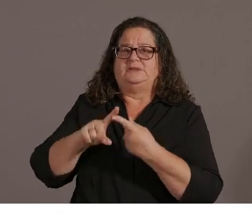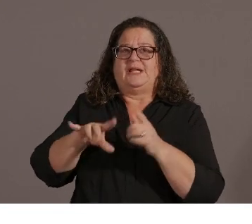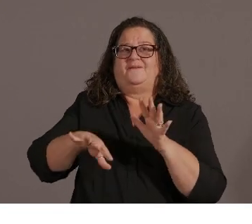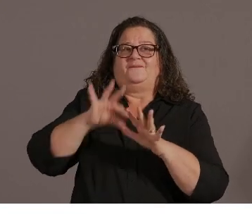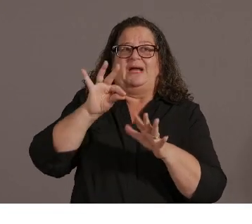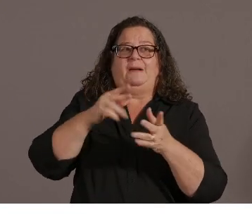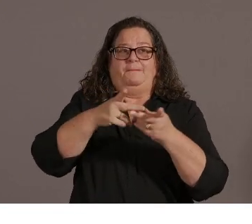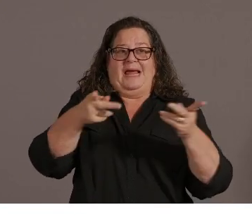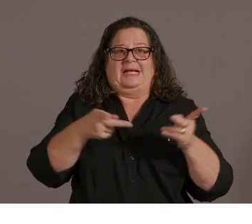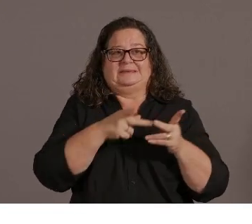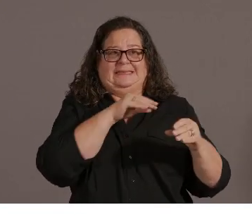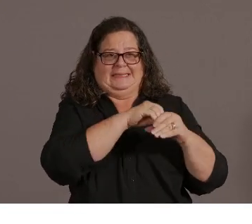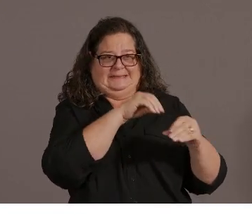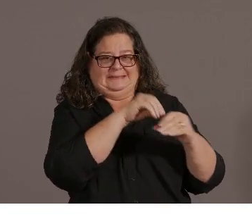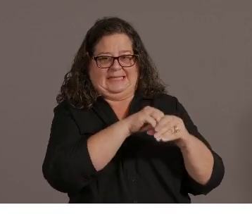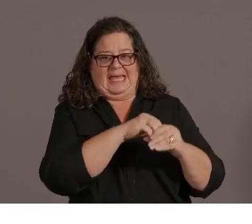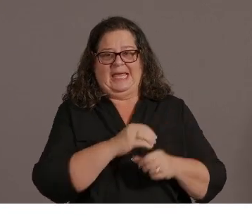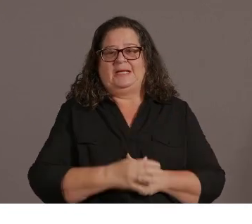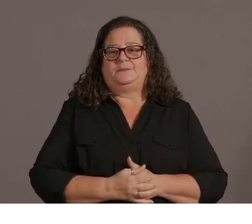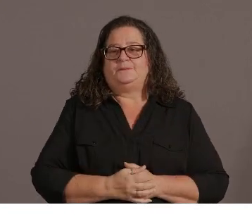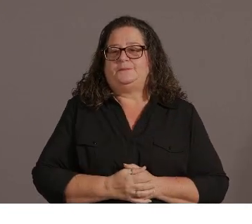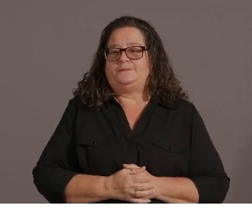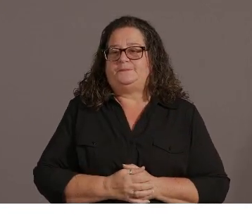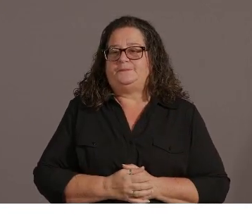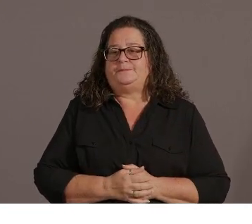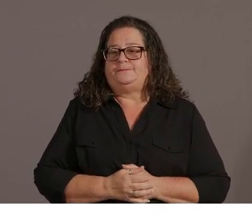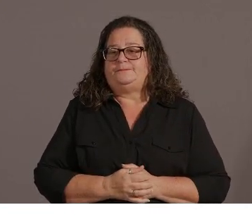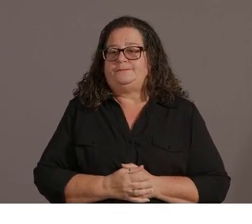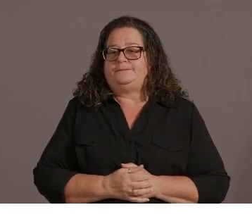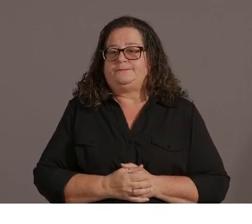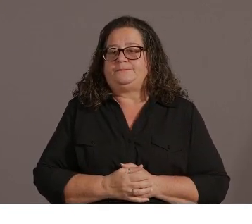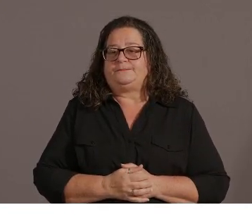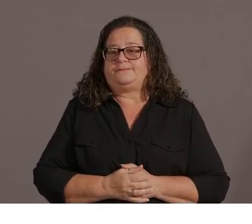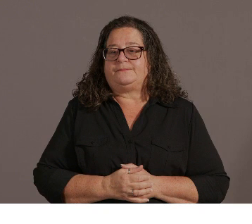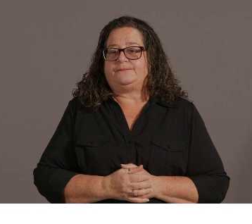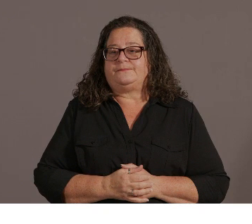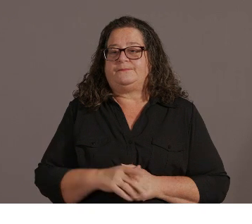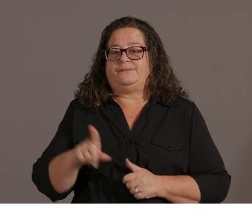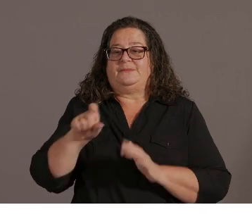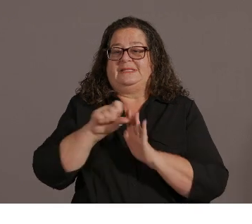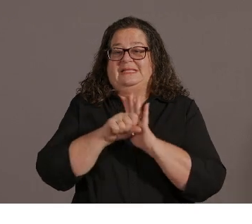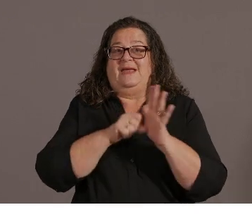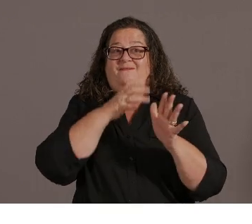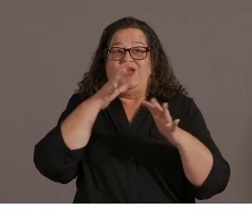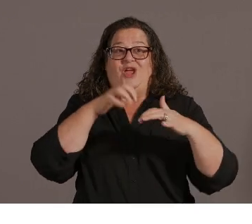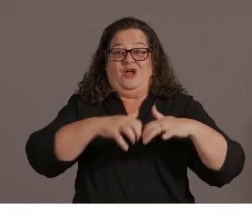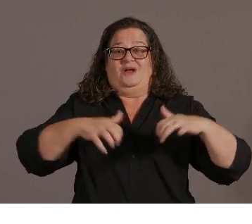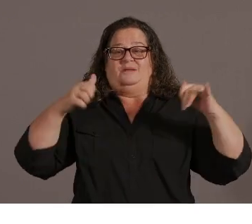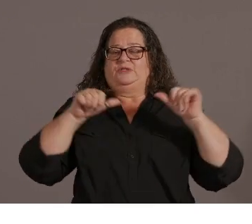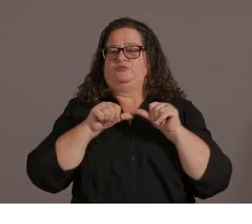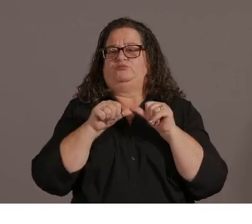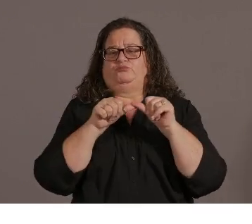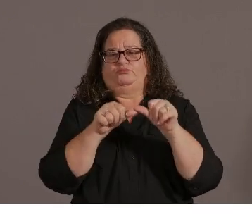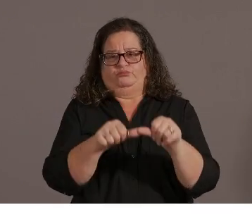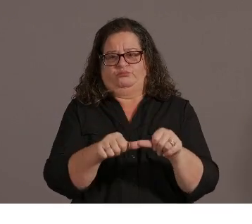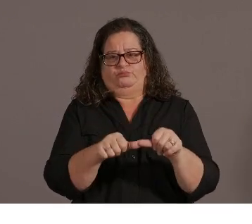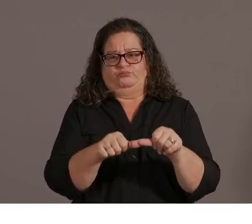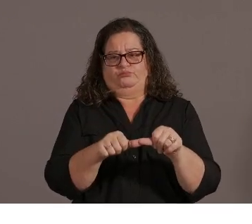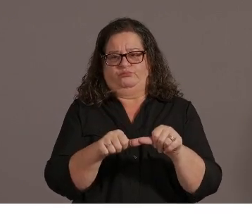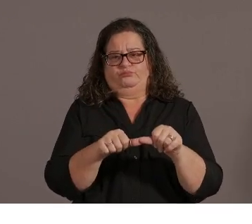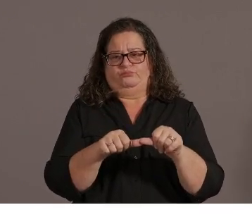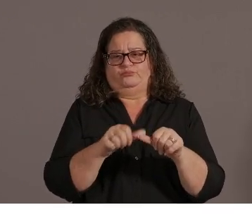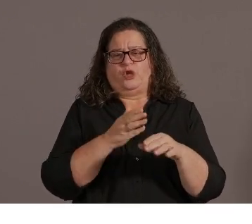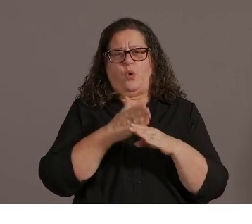State Farm will maintain its capacity even as we transition into an overnight of over 500 shots